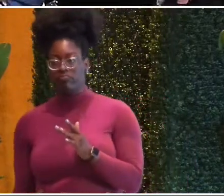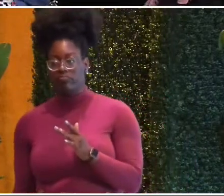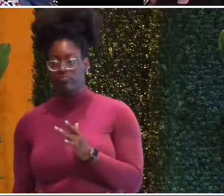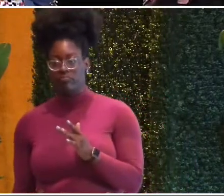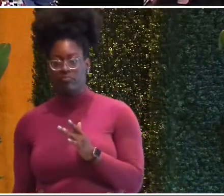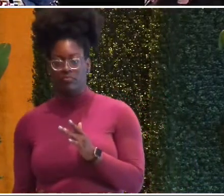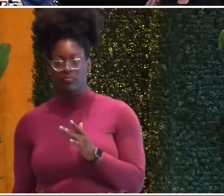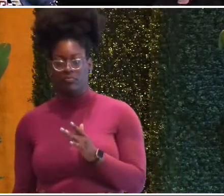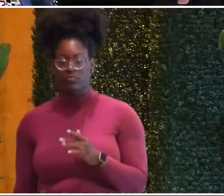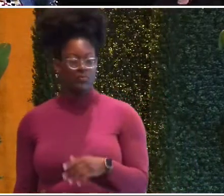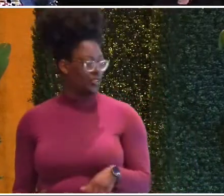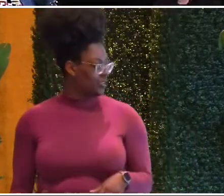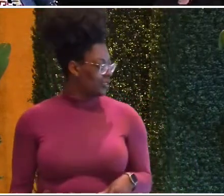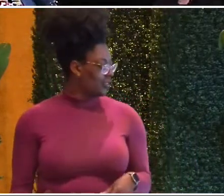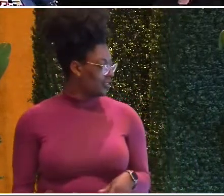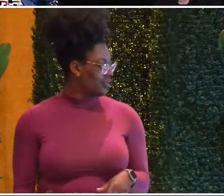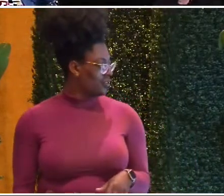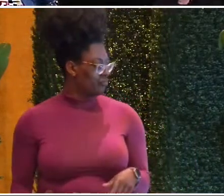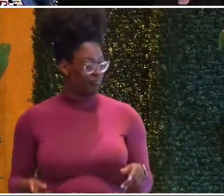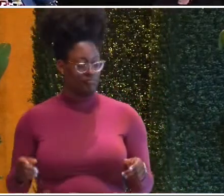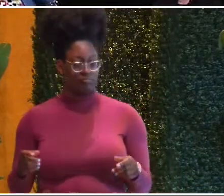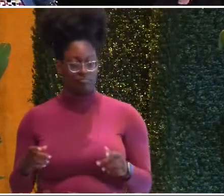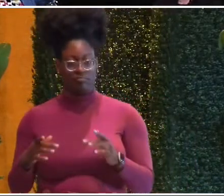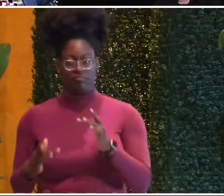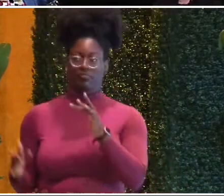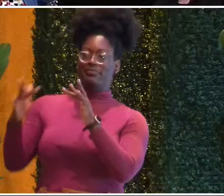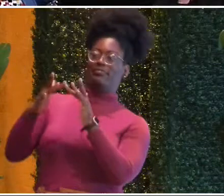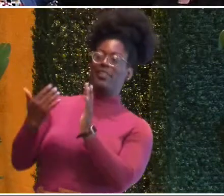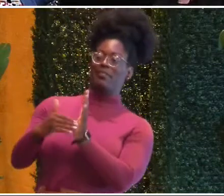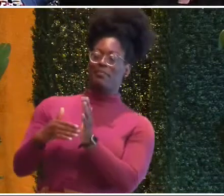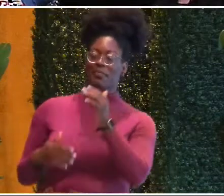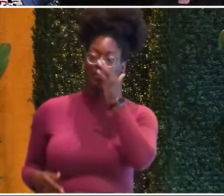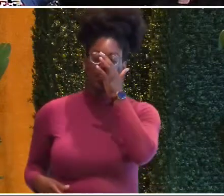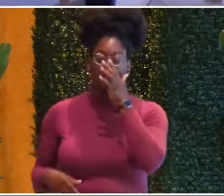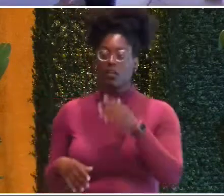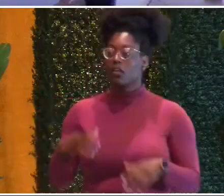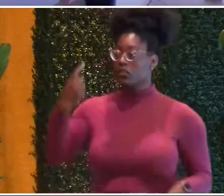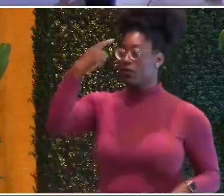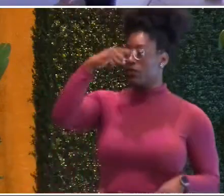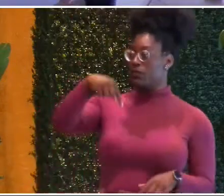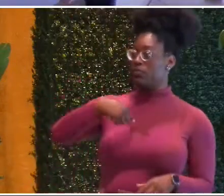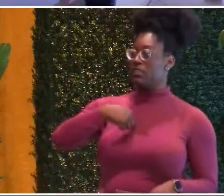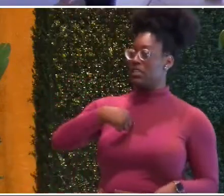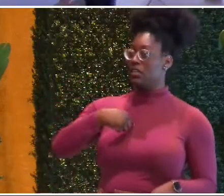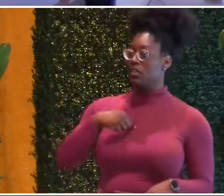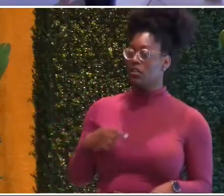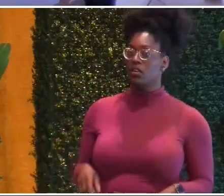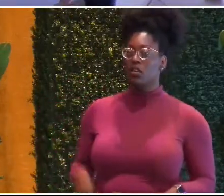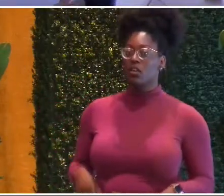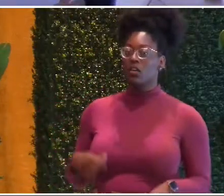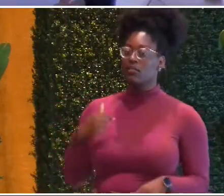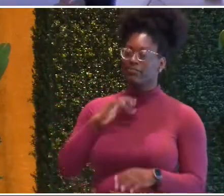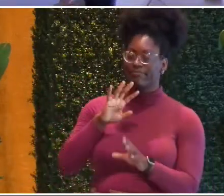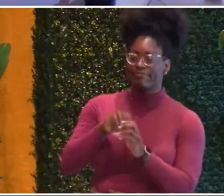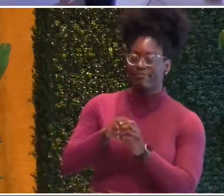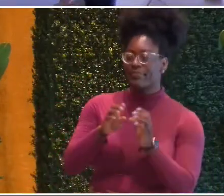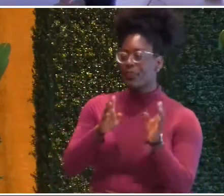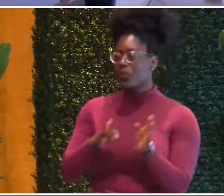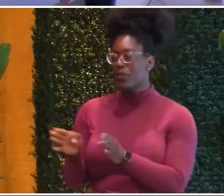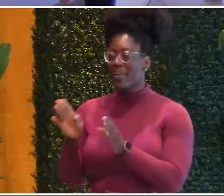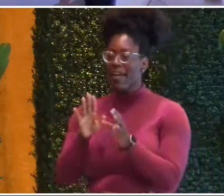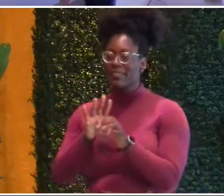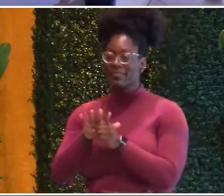The microphone taters. Okay, all right, we good? All right, cool. For me, in a lot of organizing and feminist spaces, I think one of the biggest